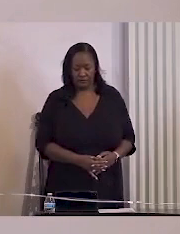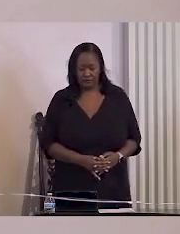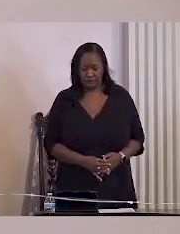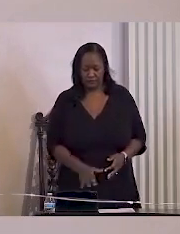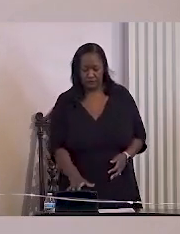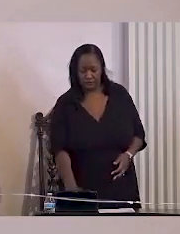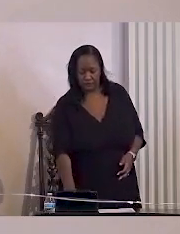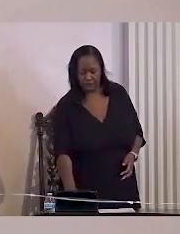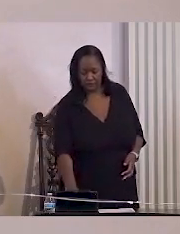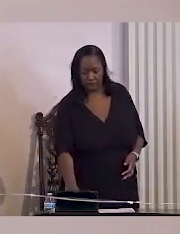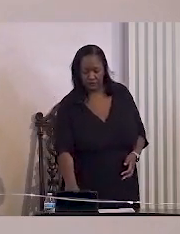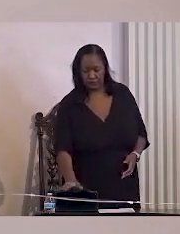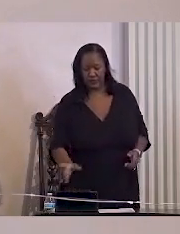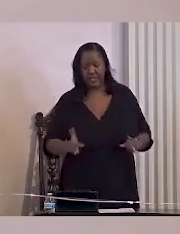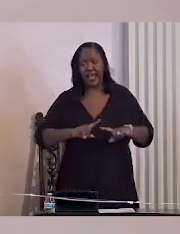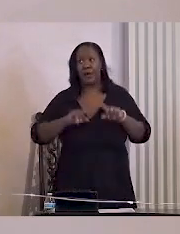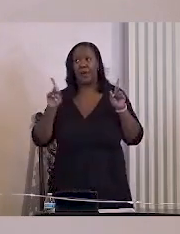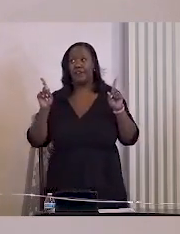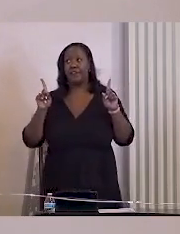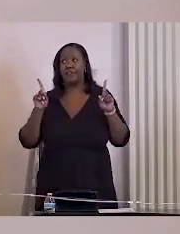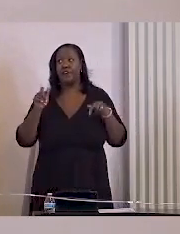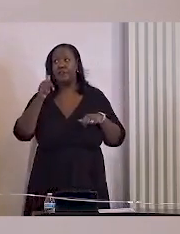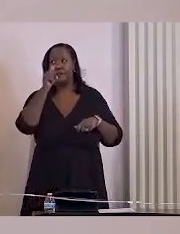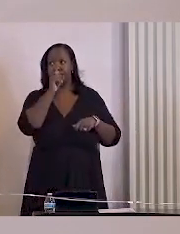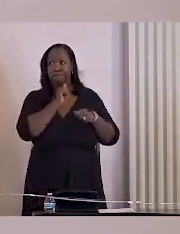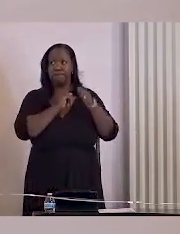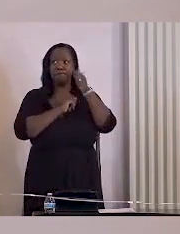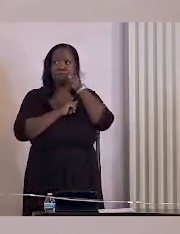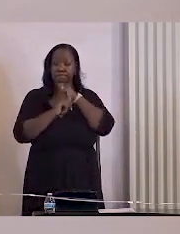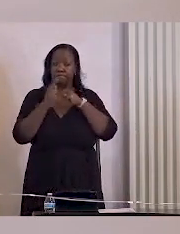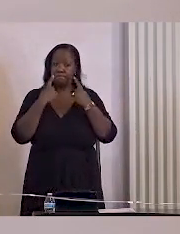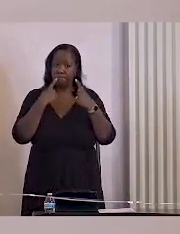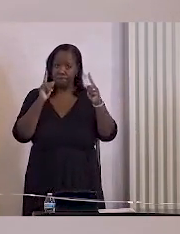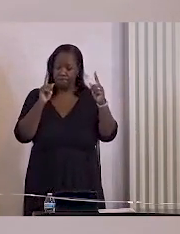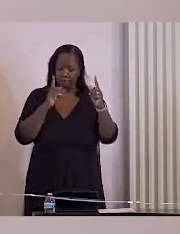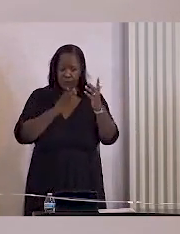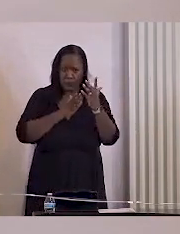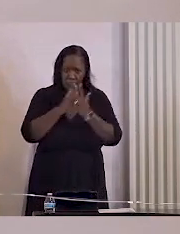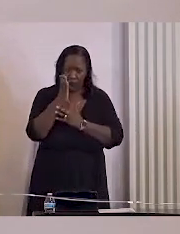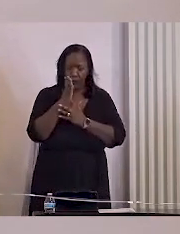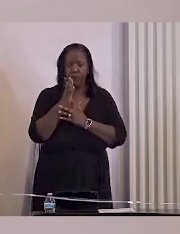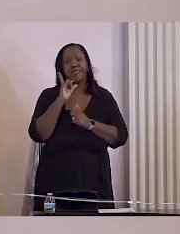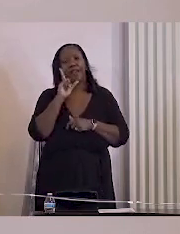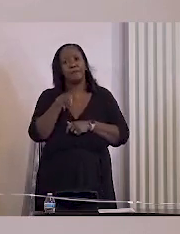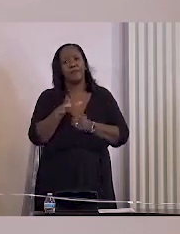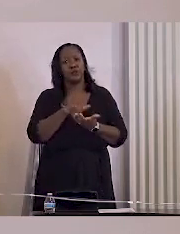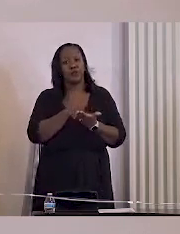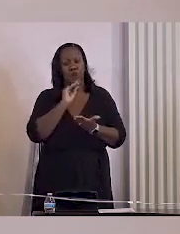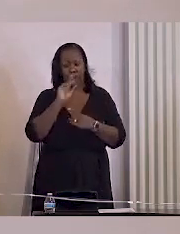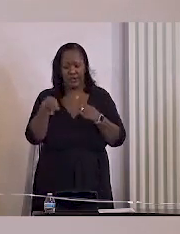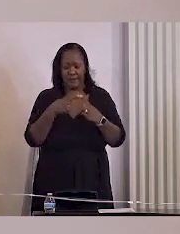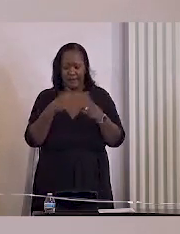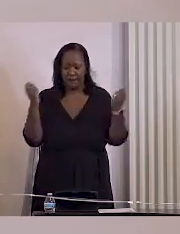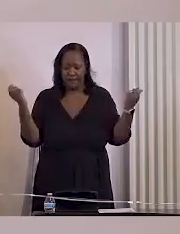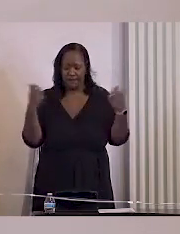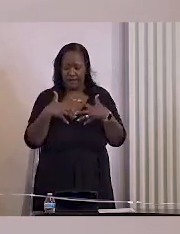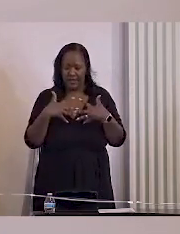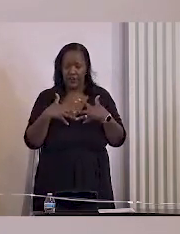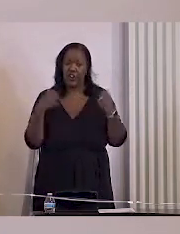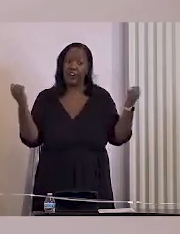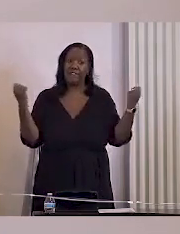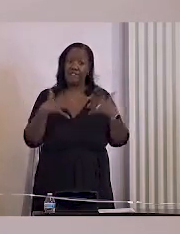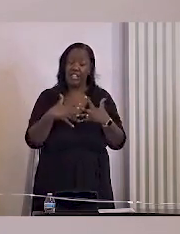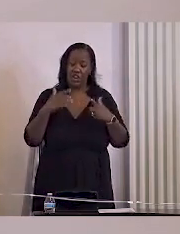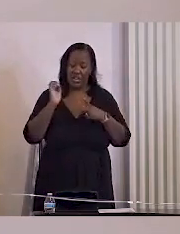However, to actually get through, I needed to learn about fear. Fear is an